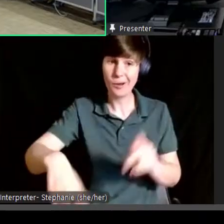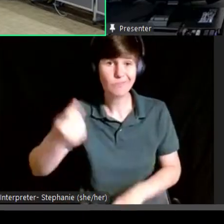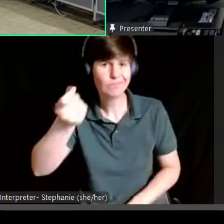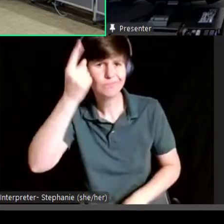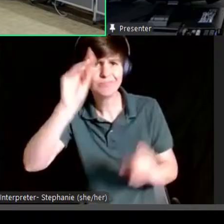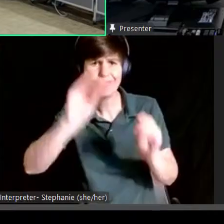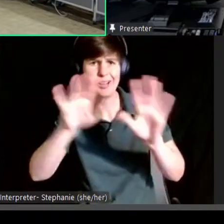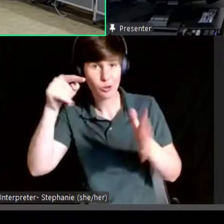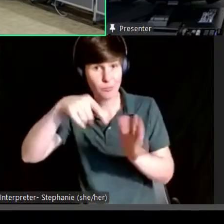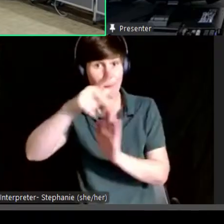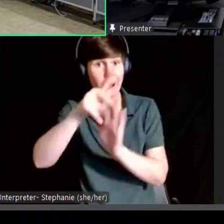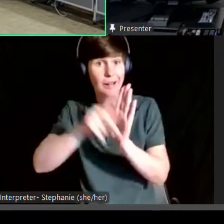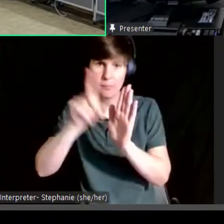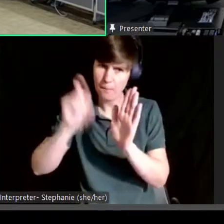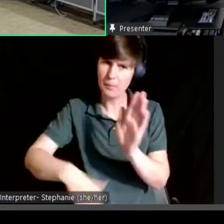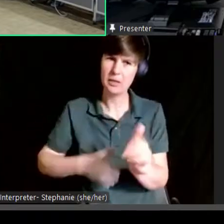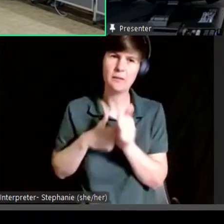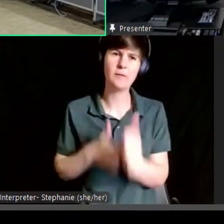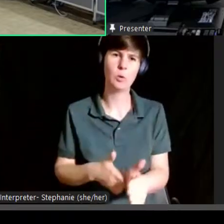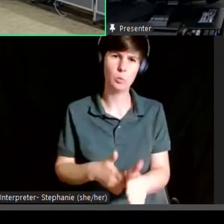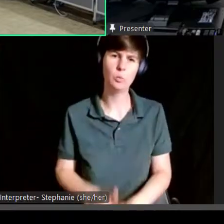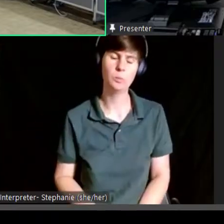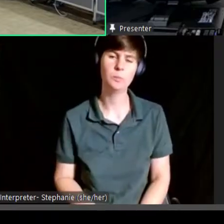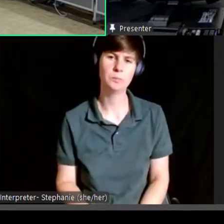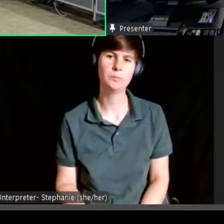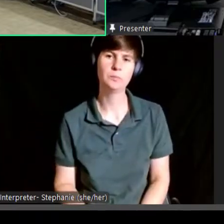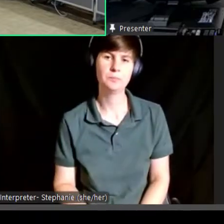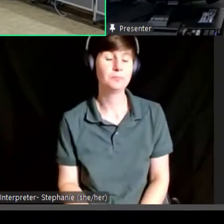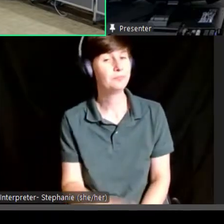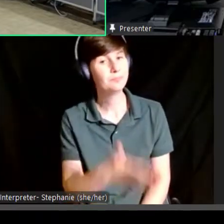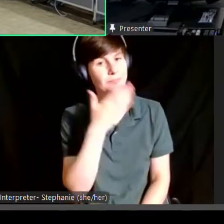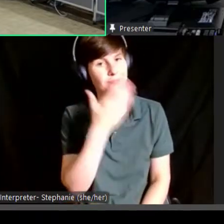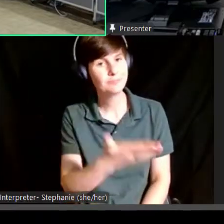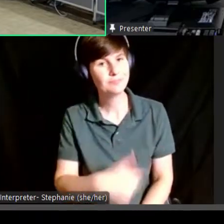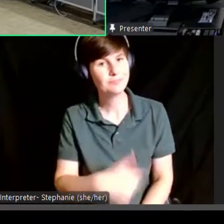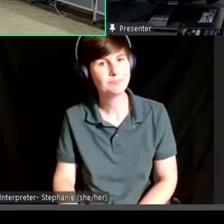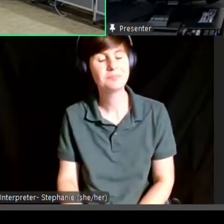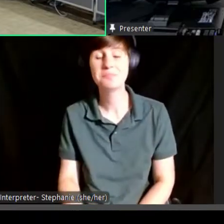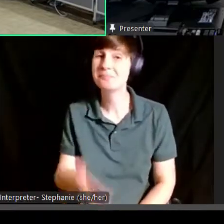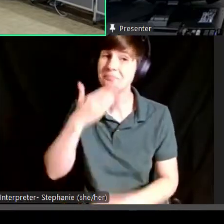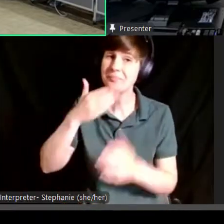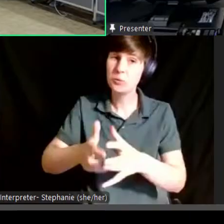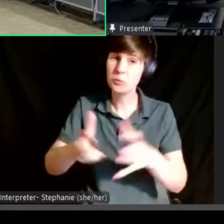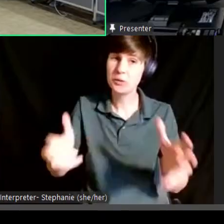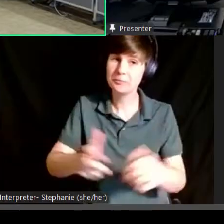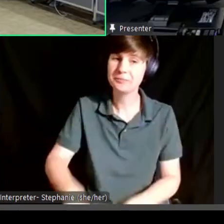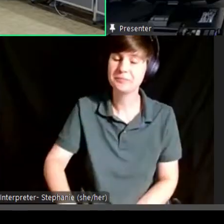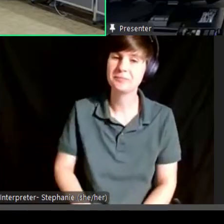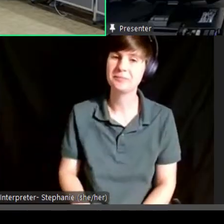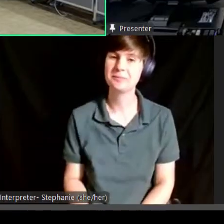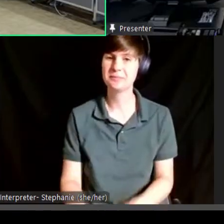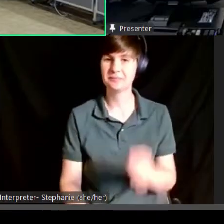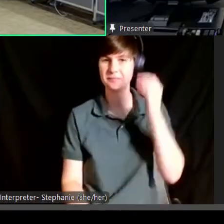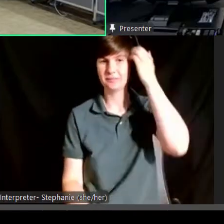to do this. Got it. Thank you. Yeah, thank you. And thank you so much. Sure. Thank you.